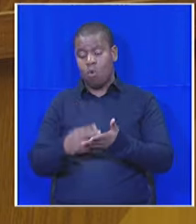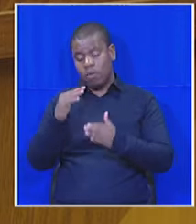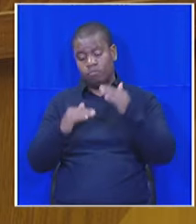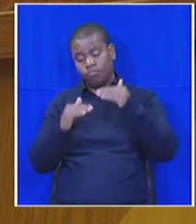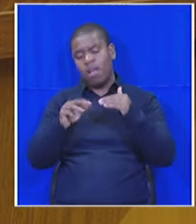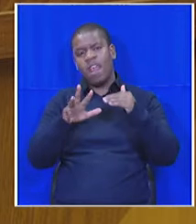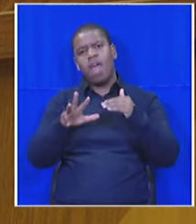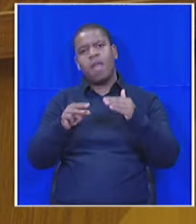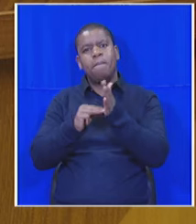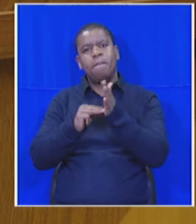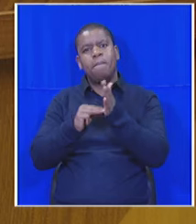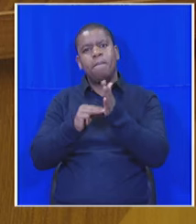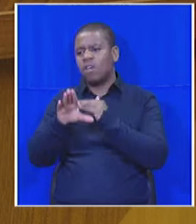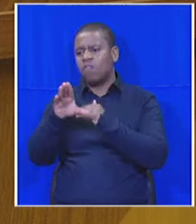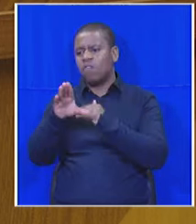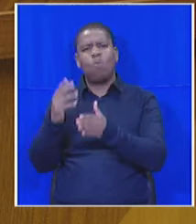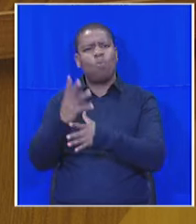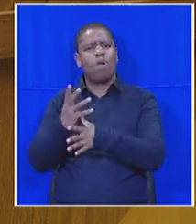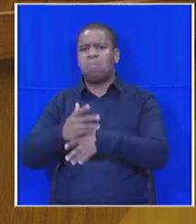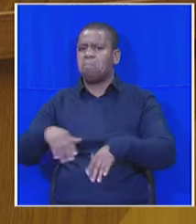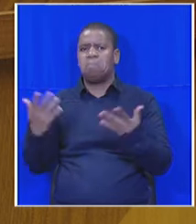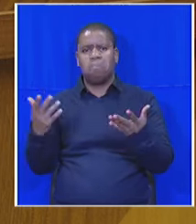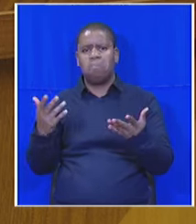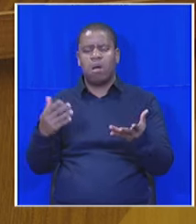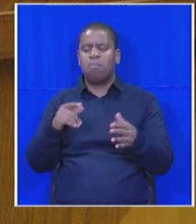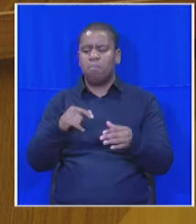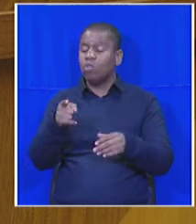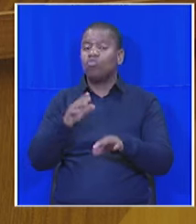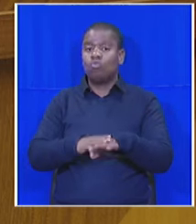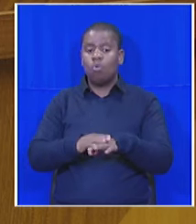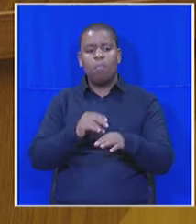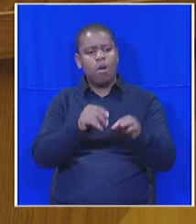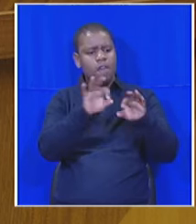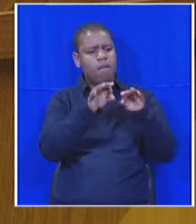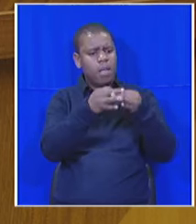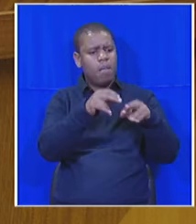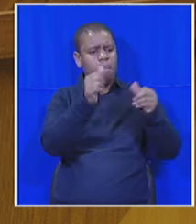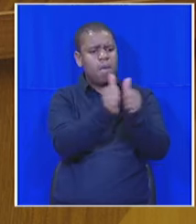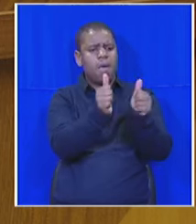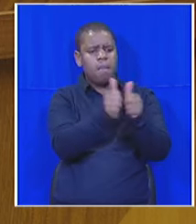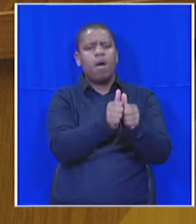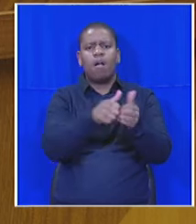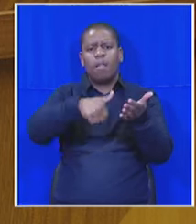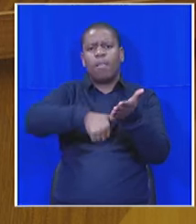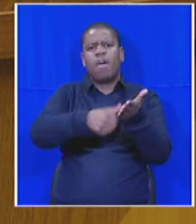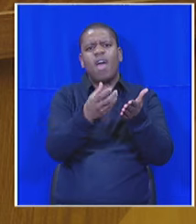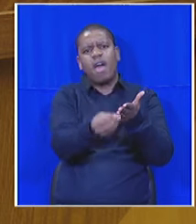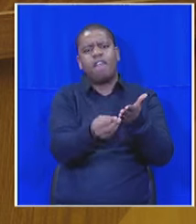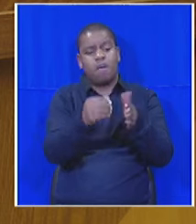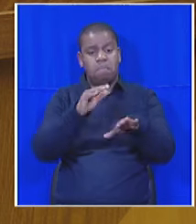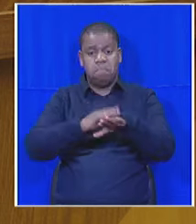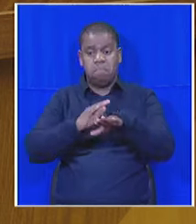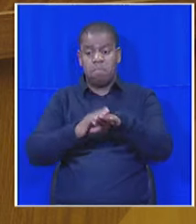South Africans are without jobs, which renders them dependent on family members who receive grants. These